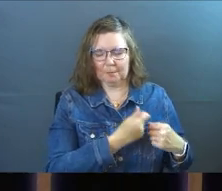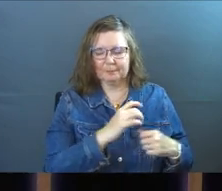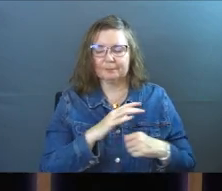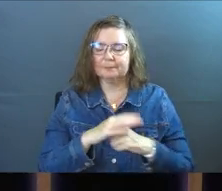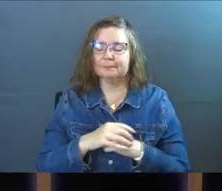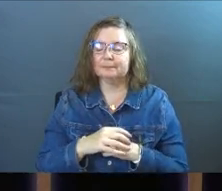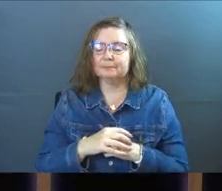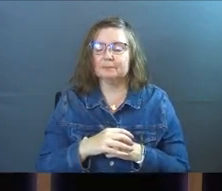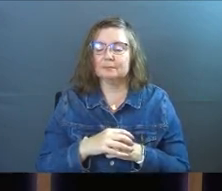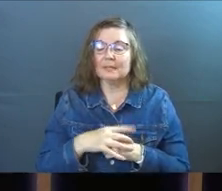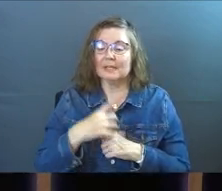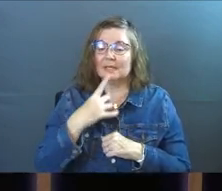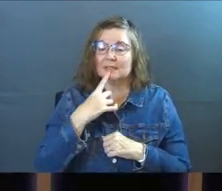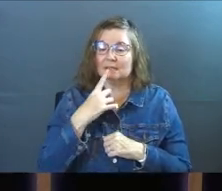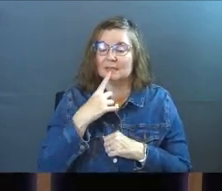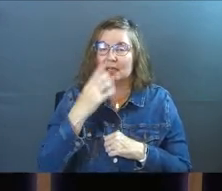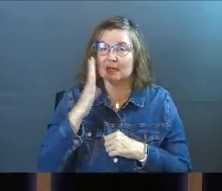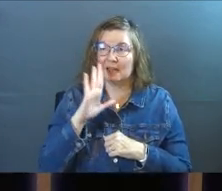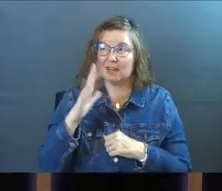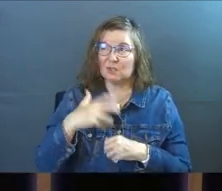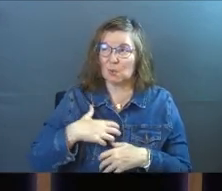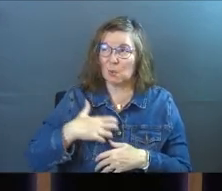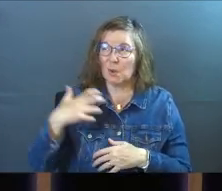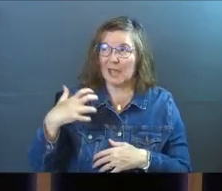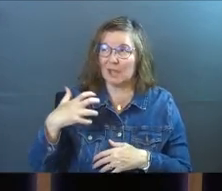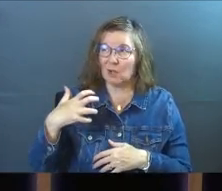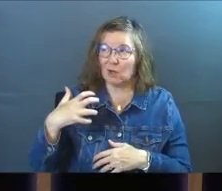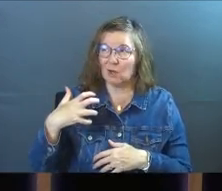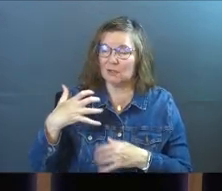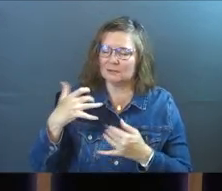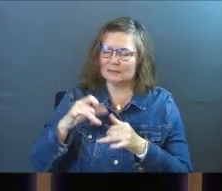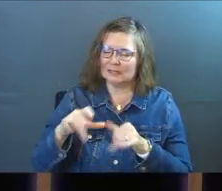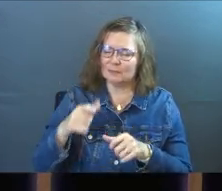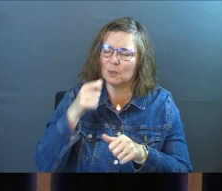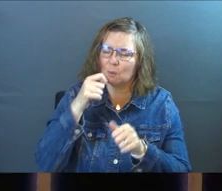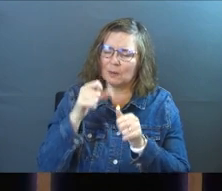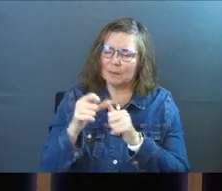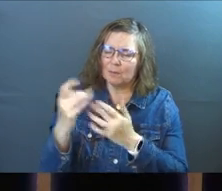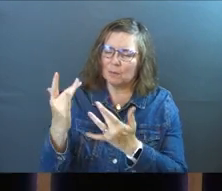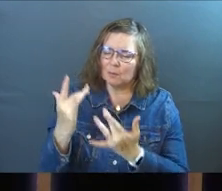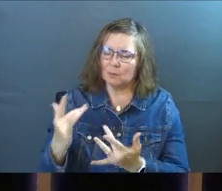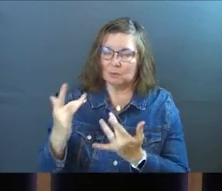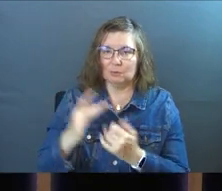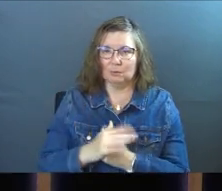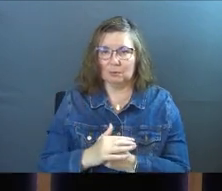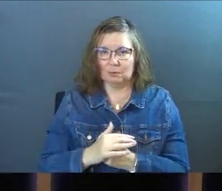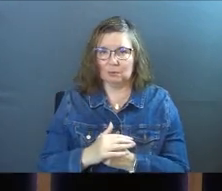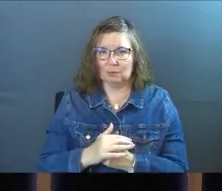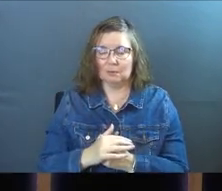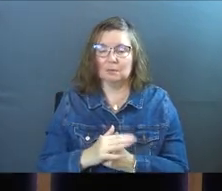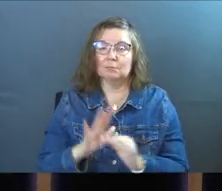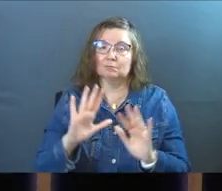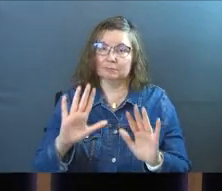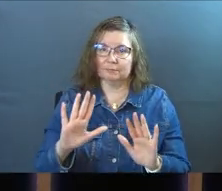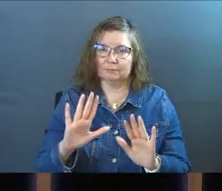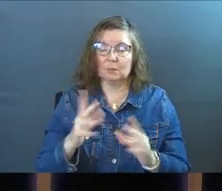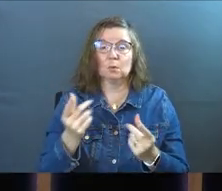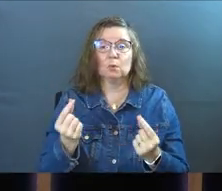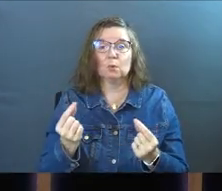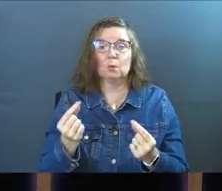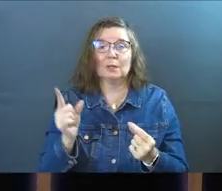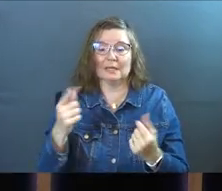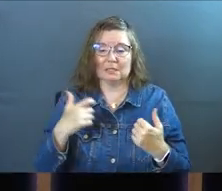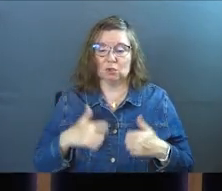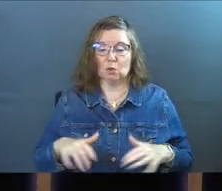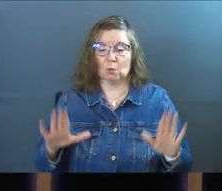but he says, God, in your anger, remember mercy. Okay, here's what he's doing.